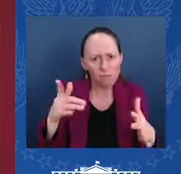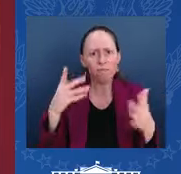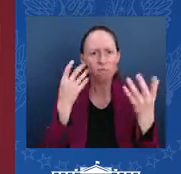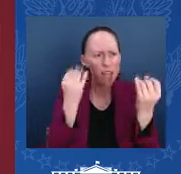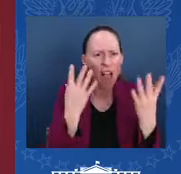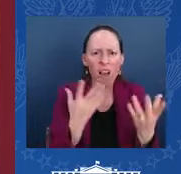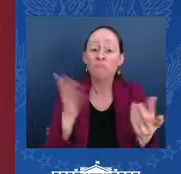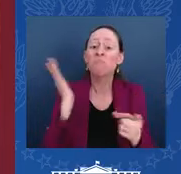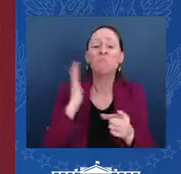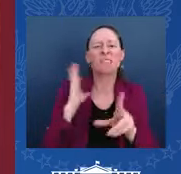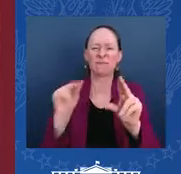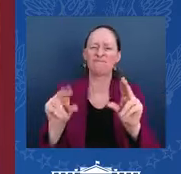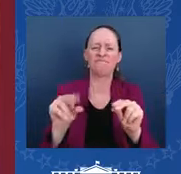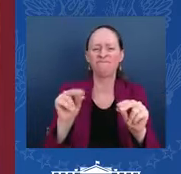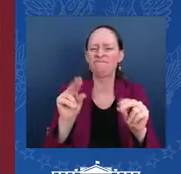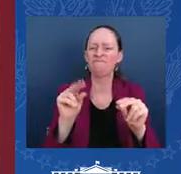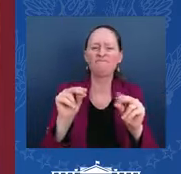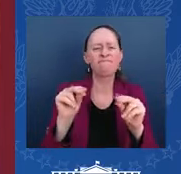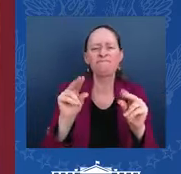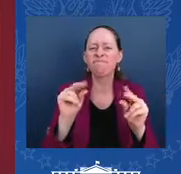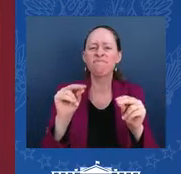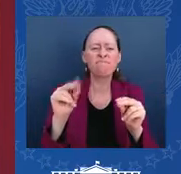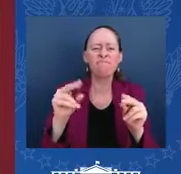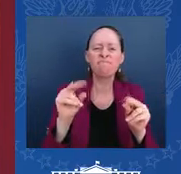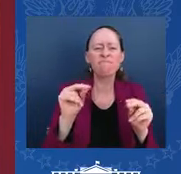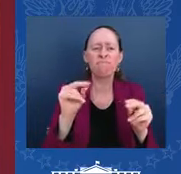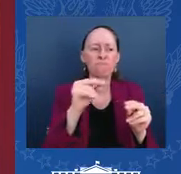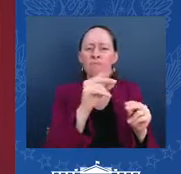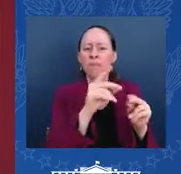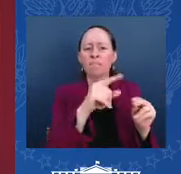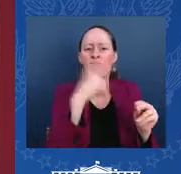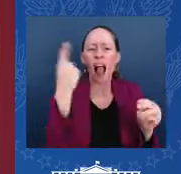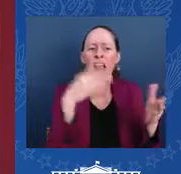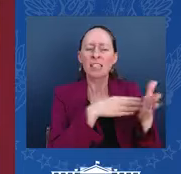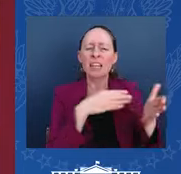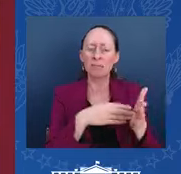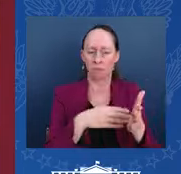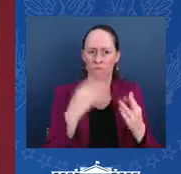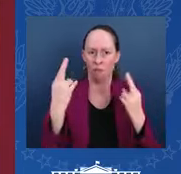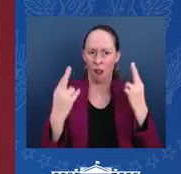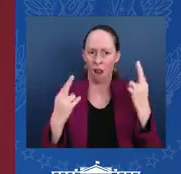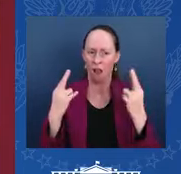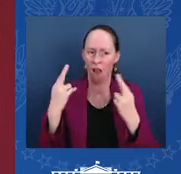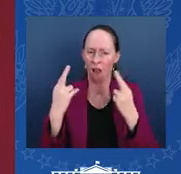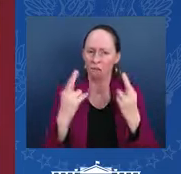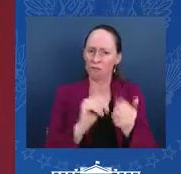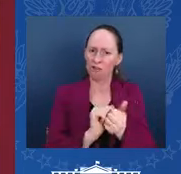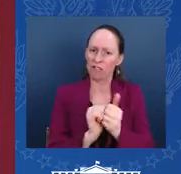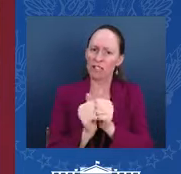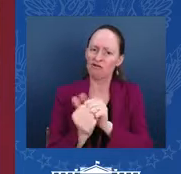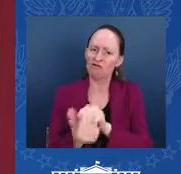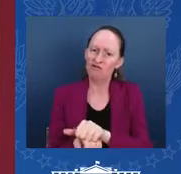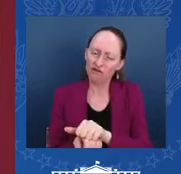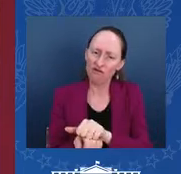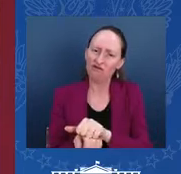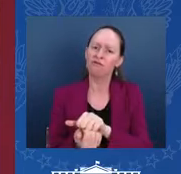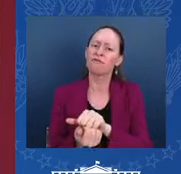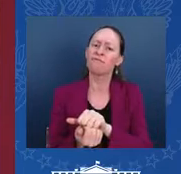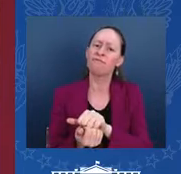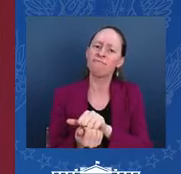before. There was a headline, 1946, of Thurmond. Thurmond, hope of the South, because he was against separate but